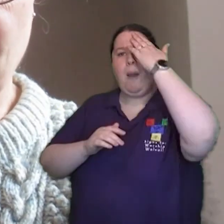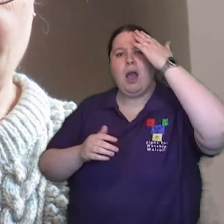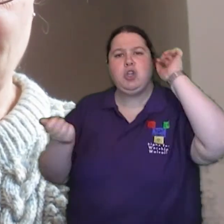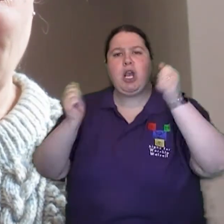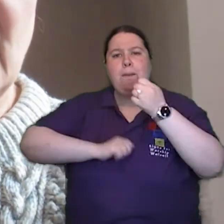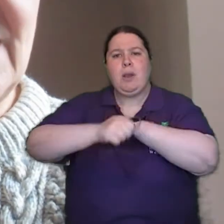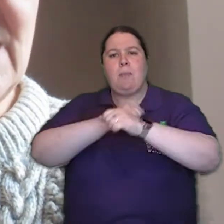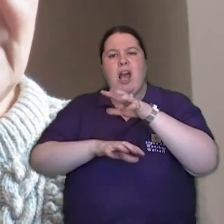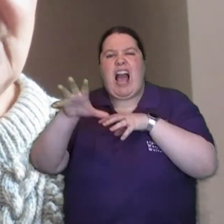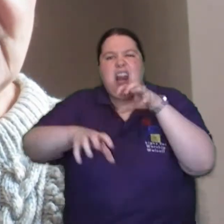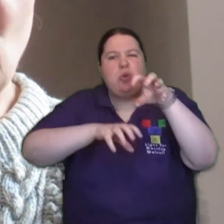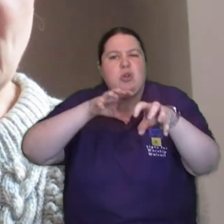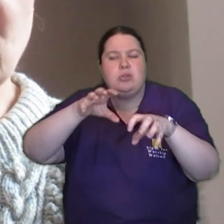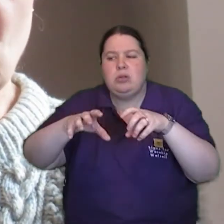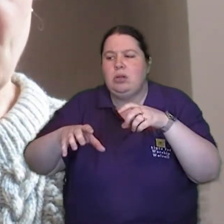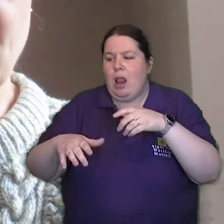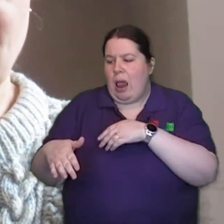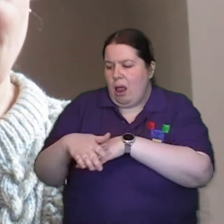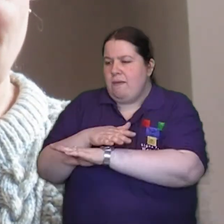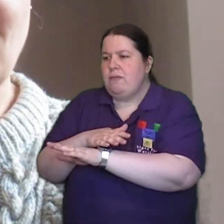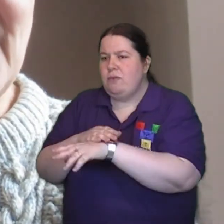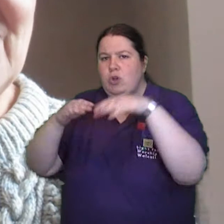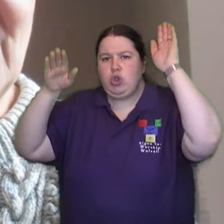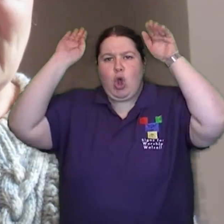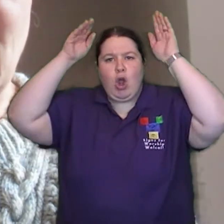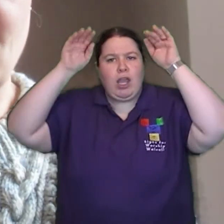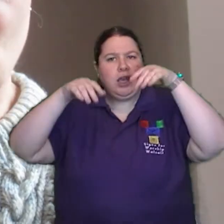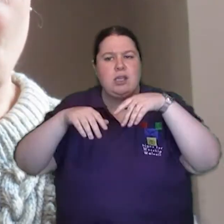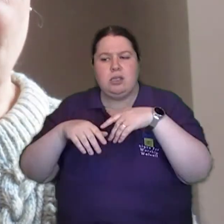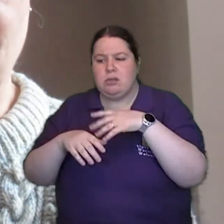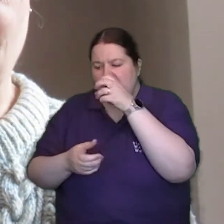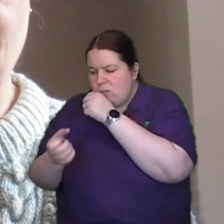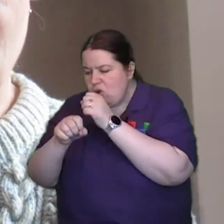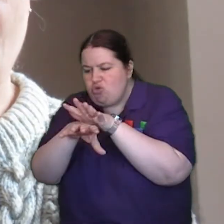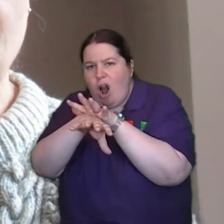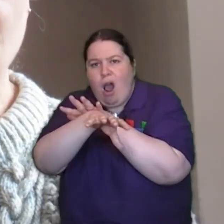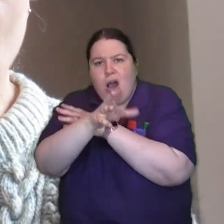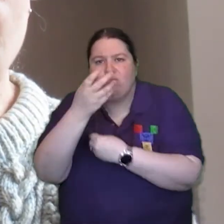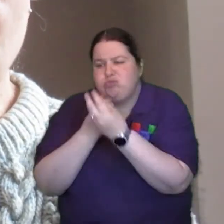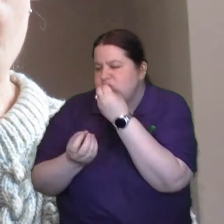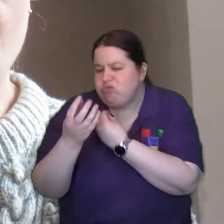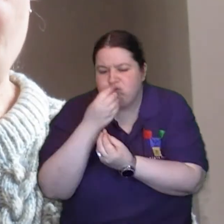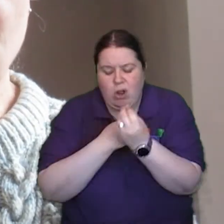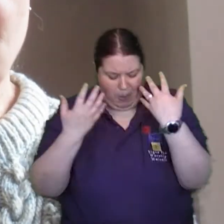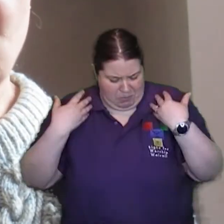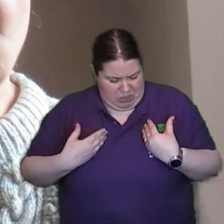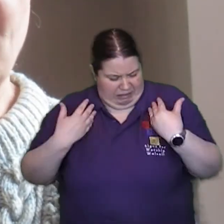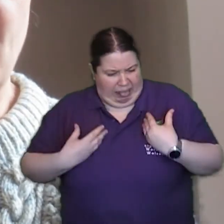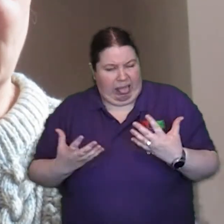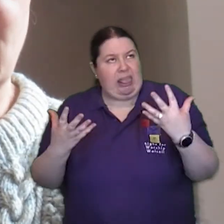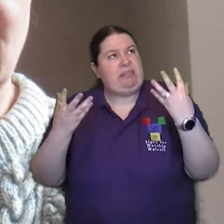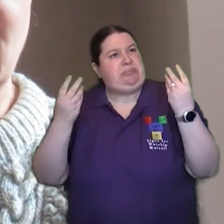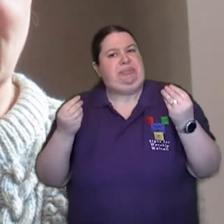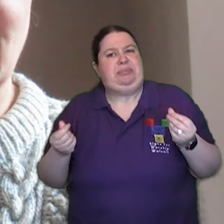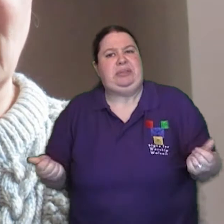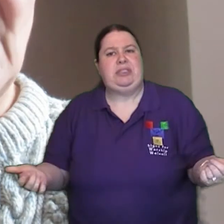animal. He lived with the wild donkeys and ate grass like the ox, and his body was drenched with the dew of